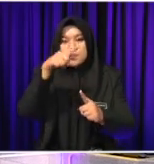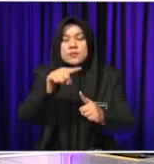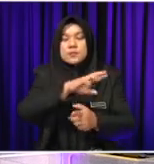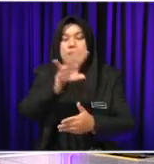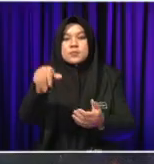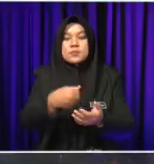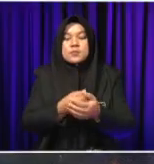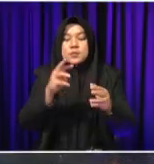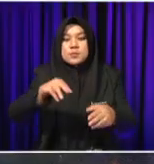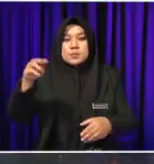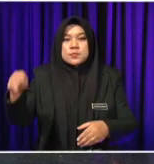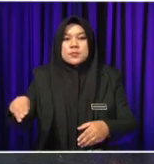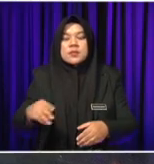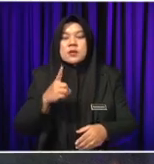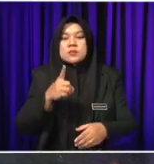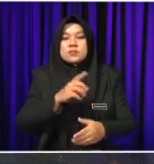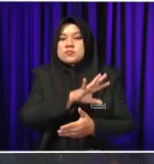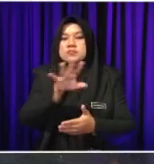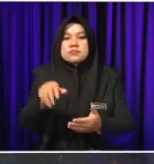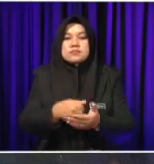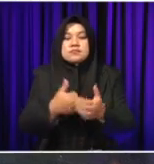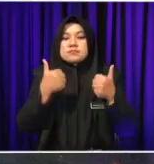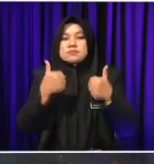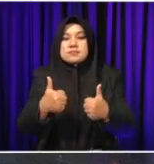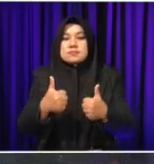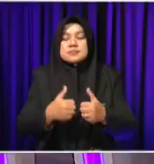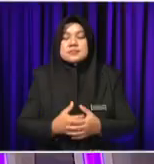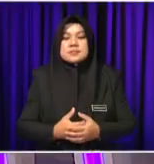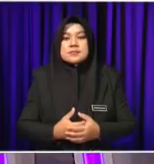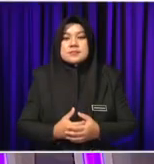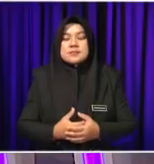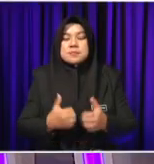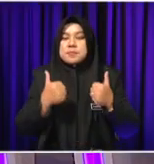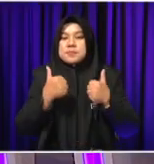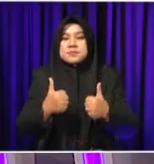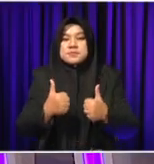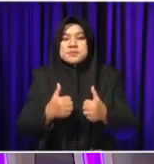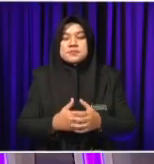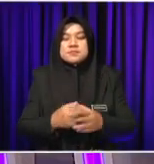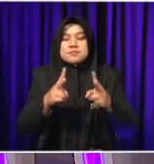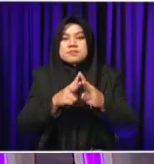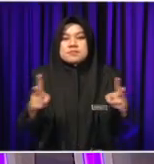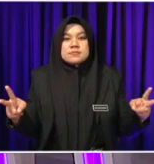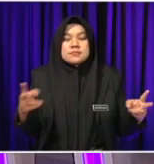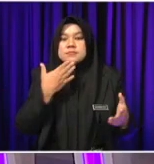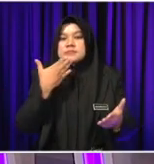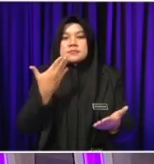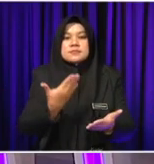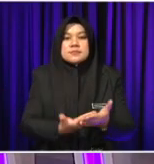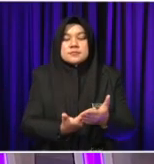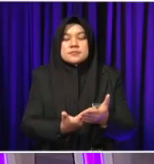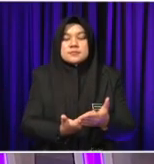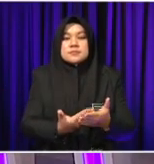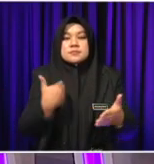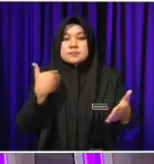today? You guys were awesome, fabulous, amazing, and I'm sure in the near